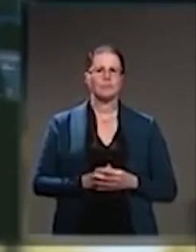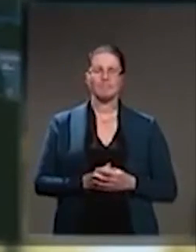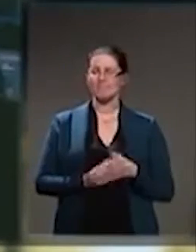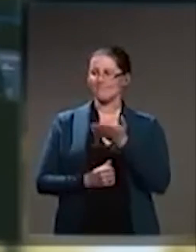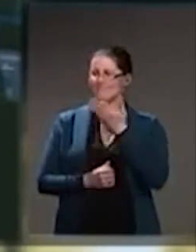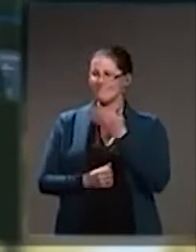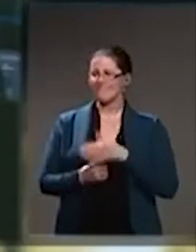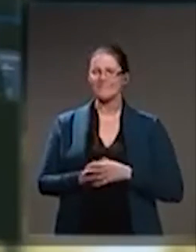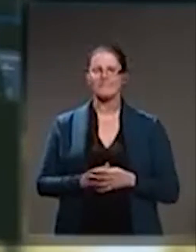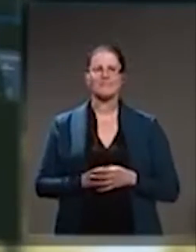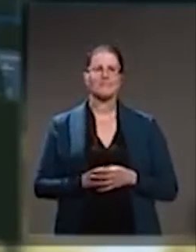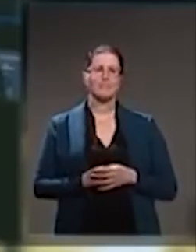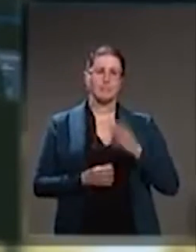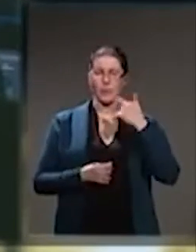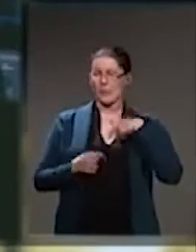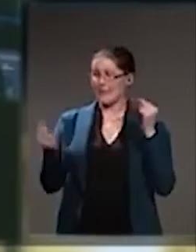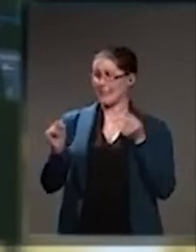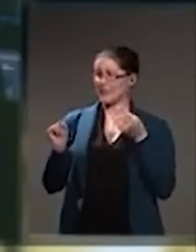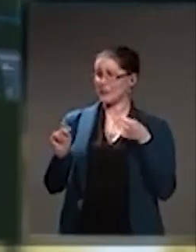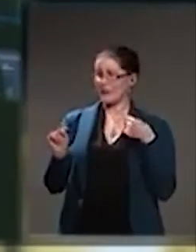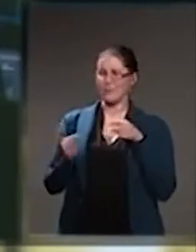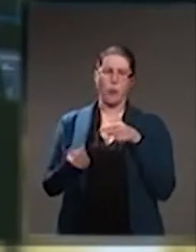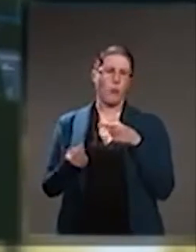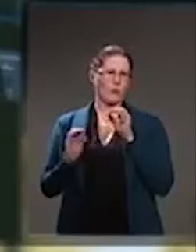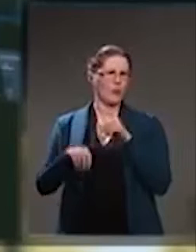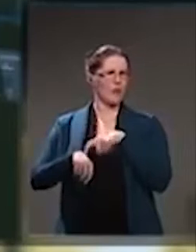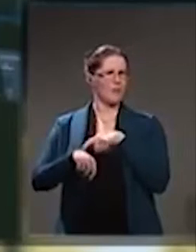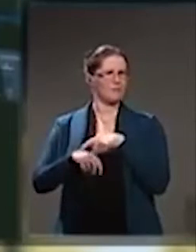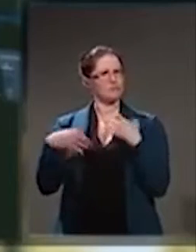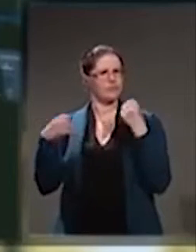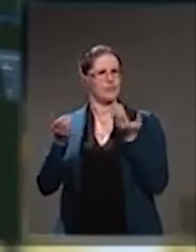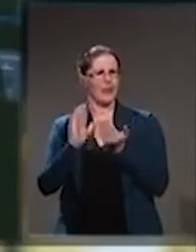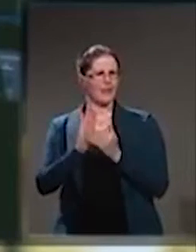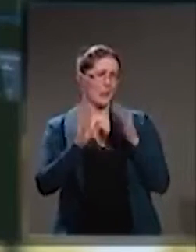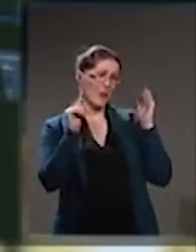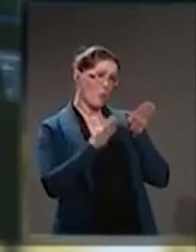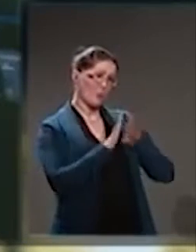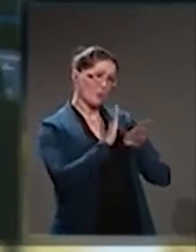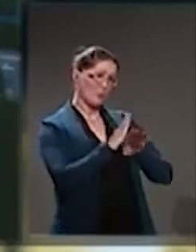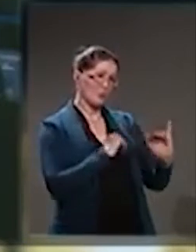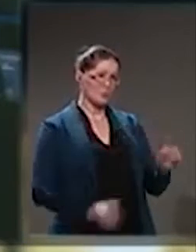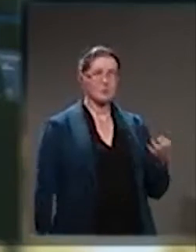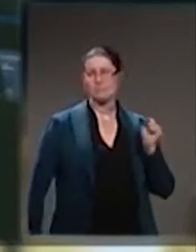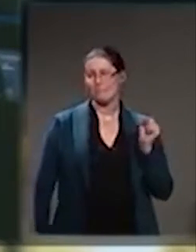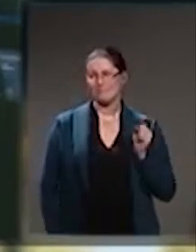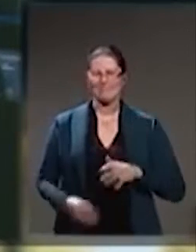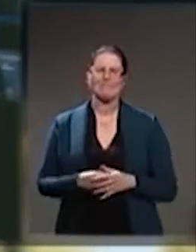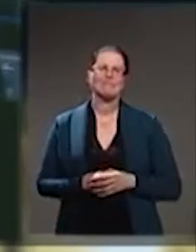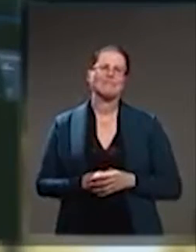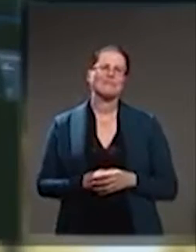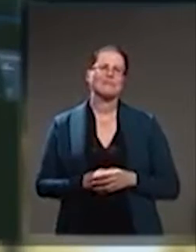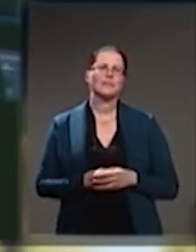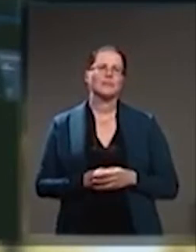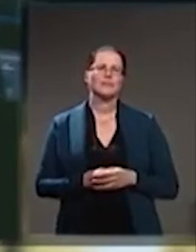Thanks, Nick. Thankfully, it takes me less time to repair when I'm injured. Yeah, and hopefully it costs a lot less too. Yeah. So I hear you did a